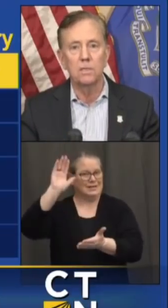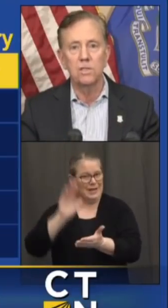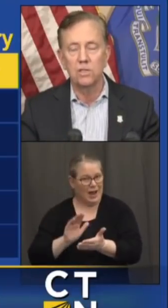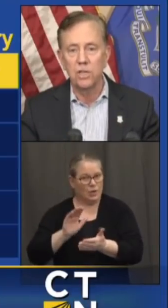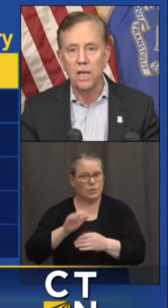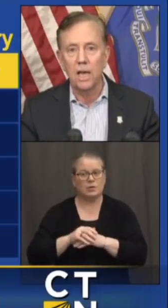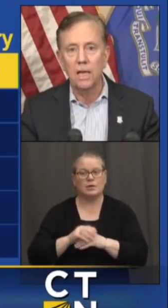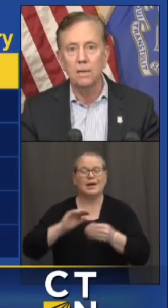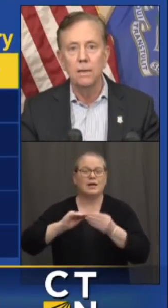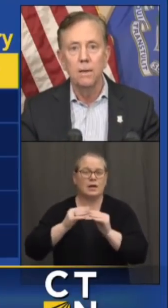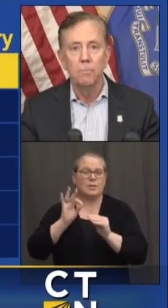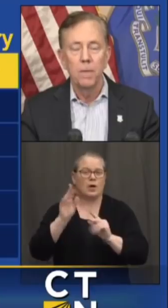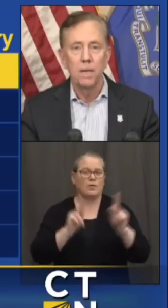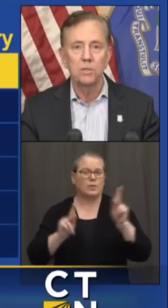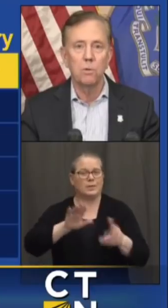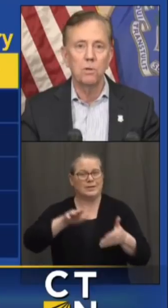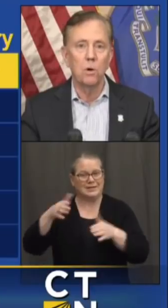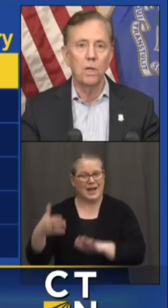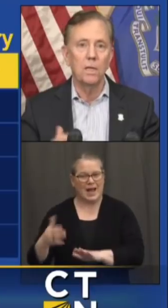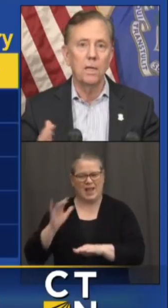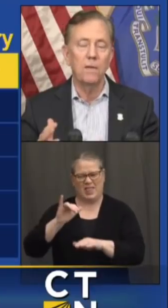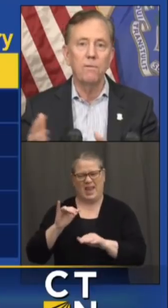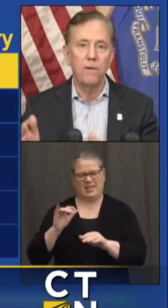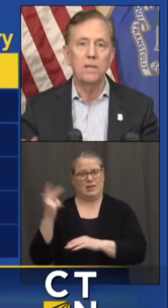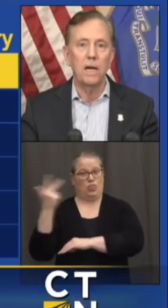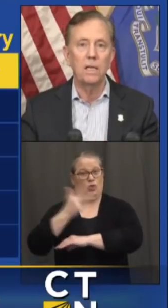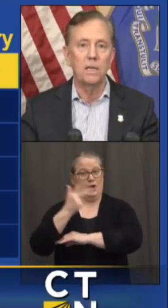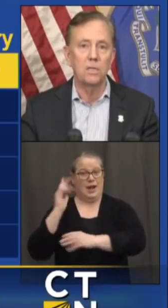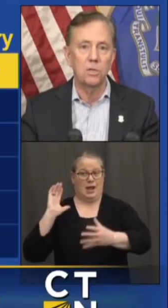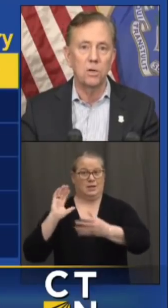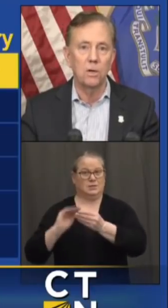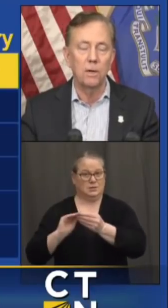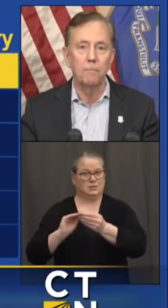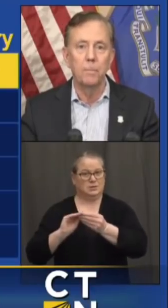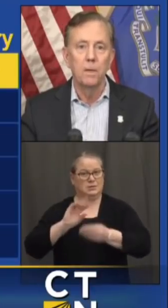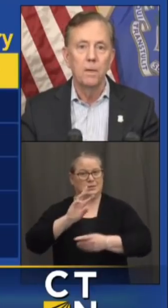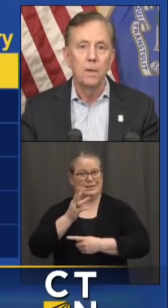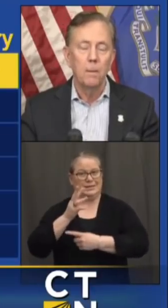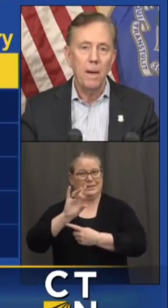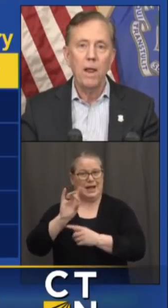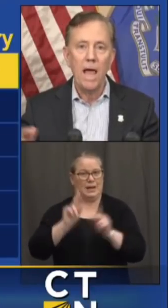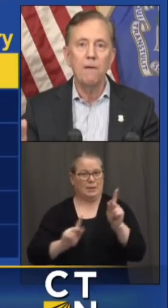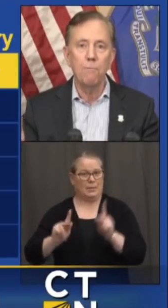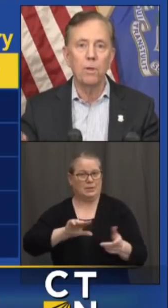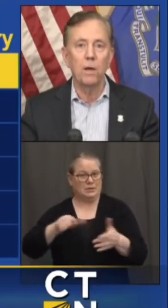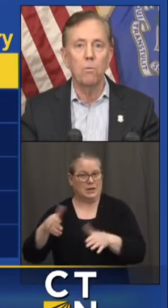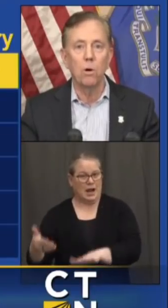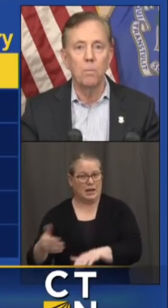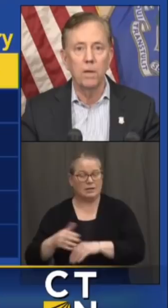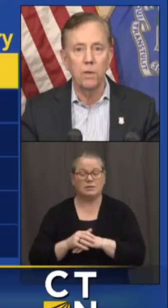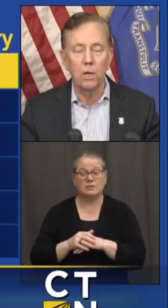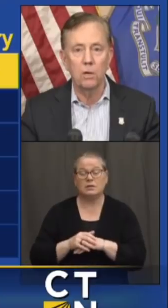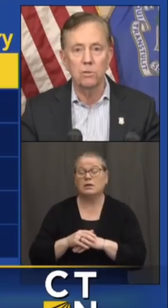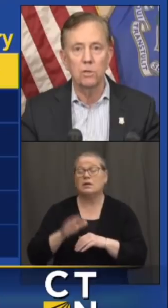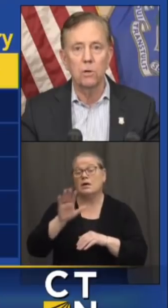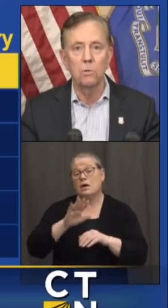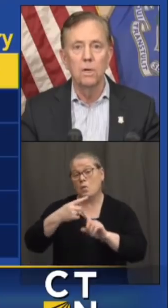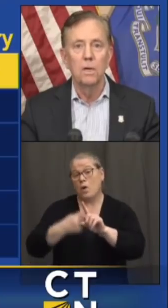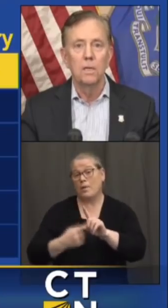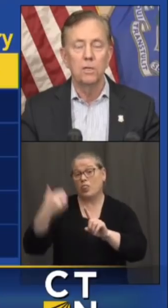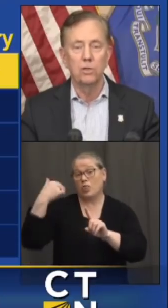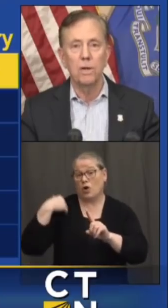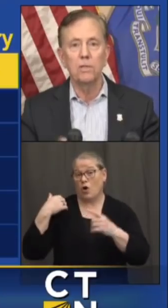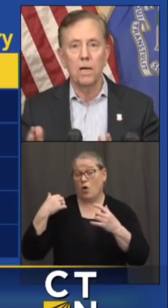number at 68. It's worth noting that even fatalities are about half where they were a month ago.